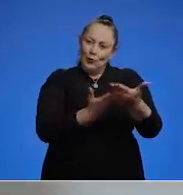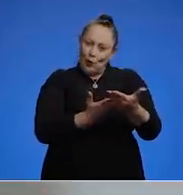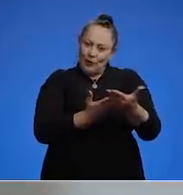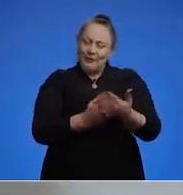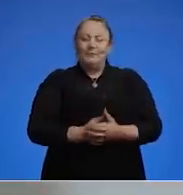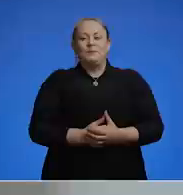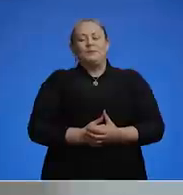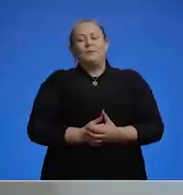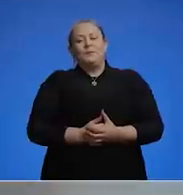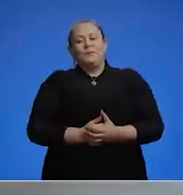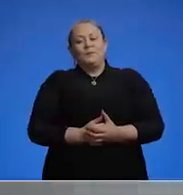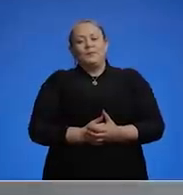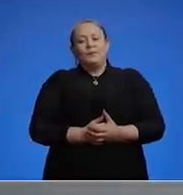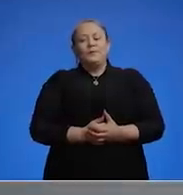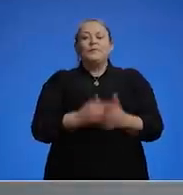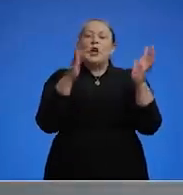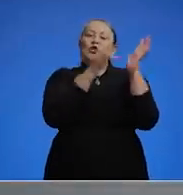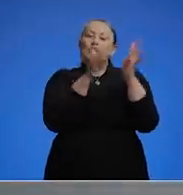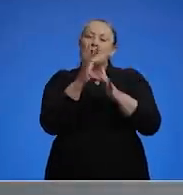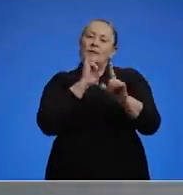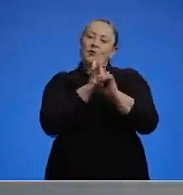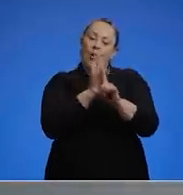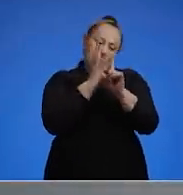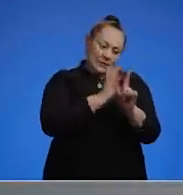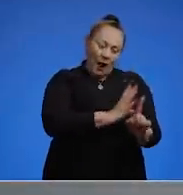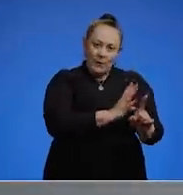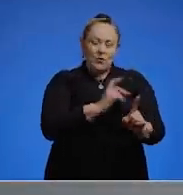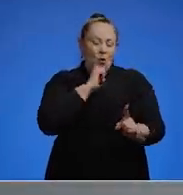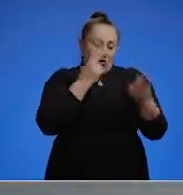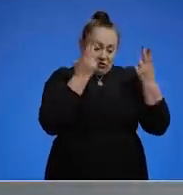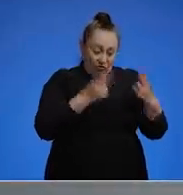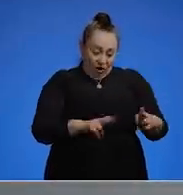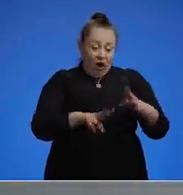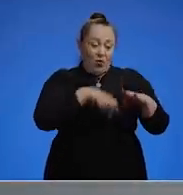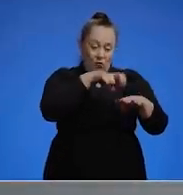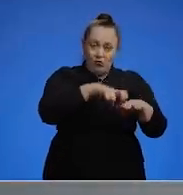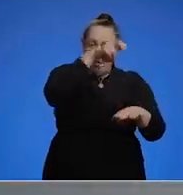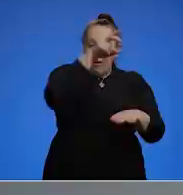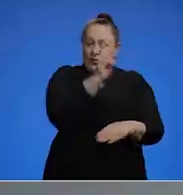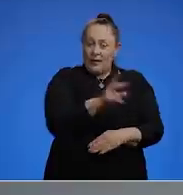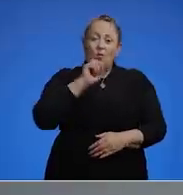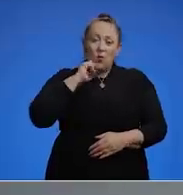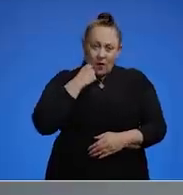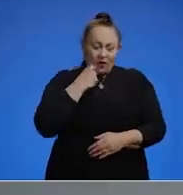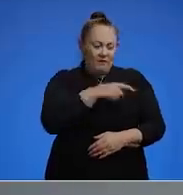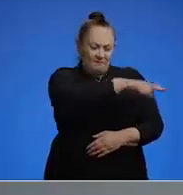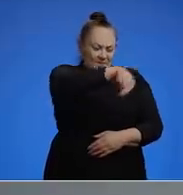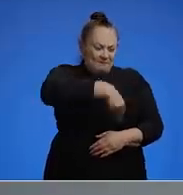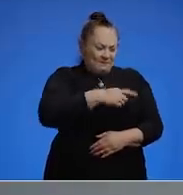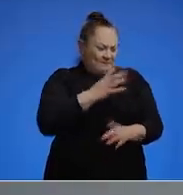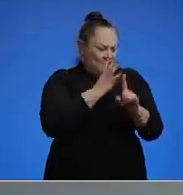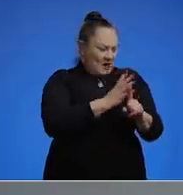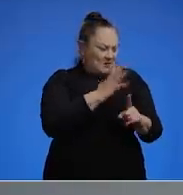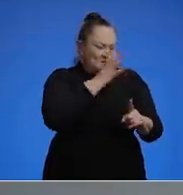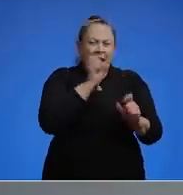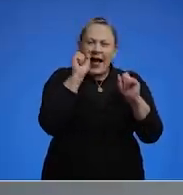gospel story. When Jesus told the disciples that he would be put to death and rise again, they didn't